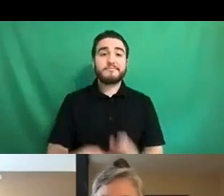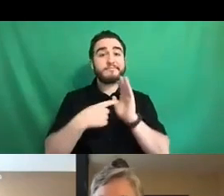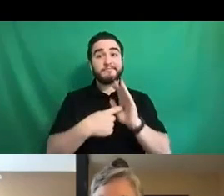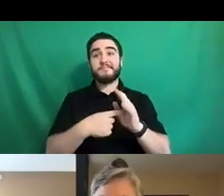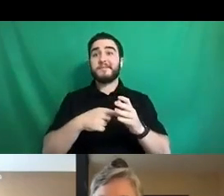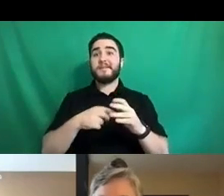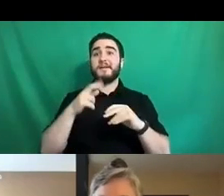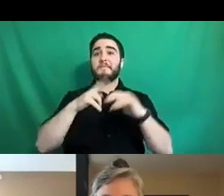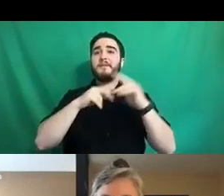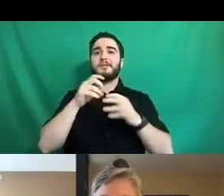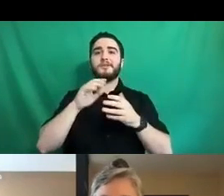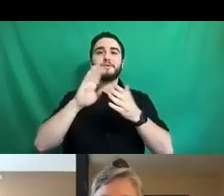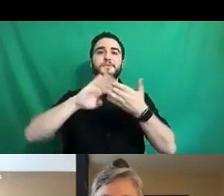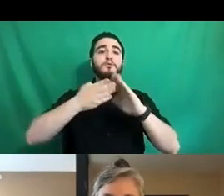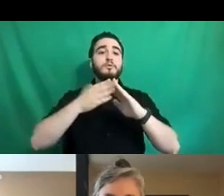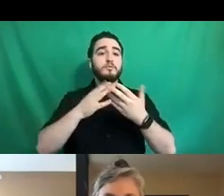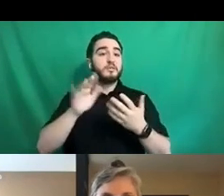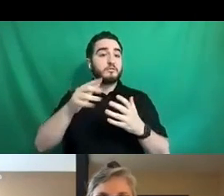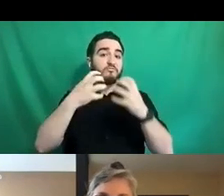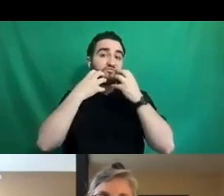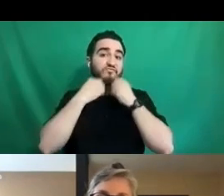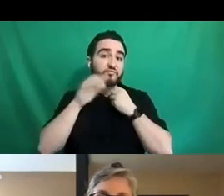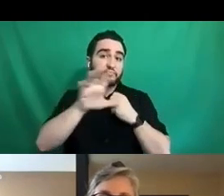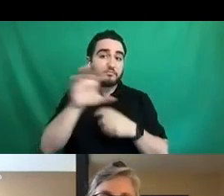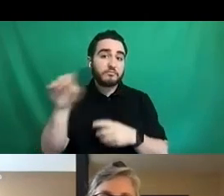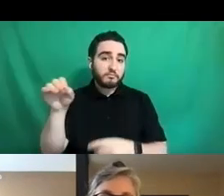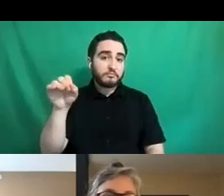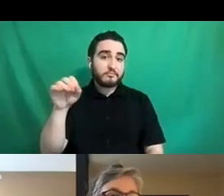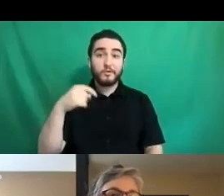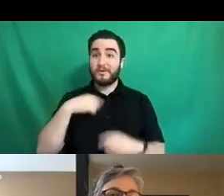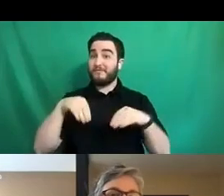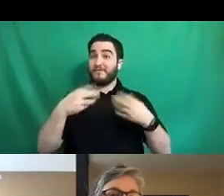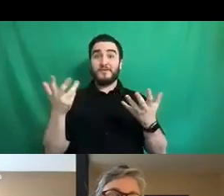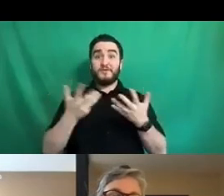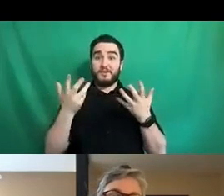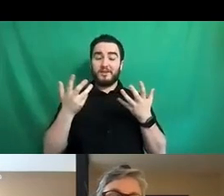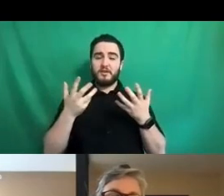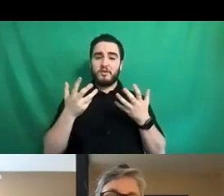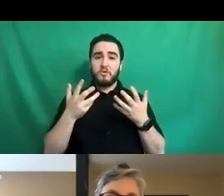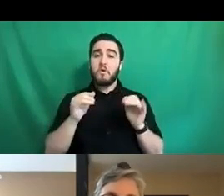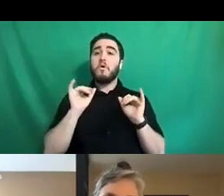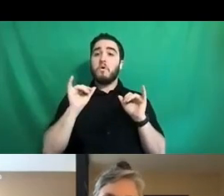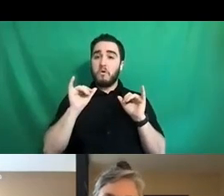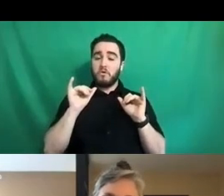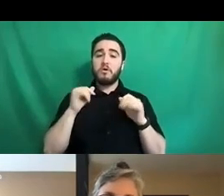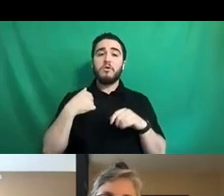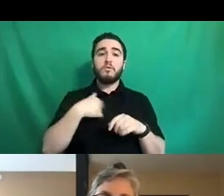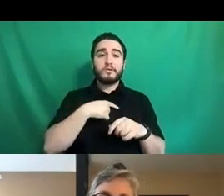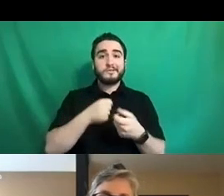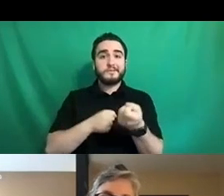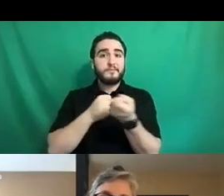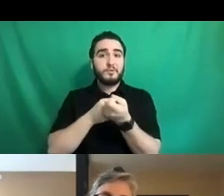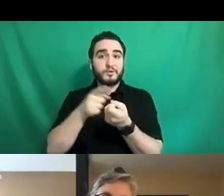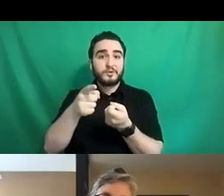that might be part of your value as a company. And what we provide is, well, we can support, we can support you to